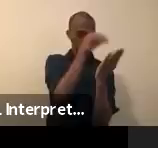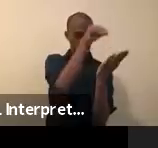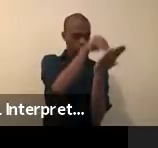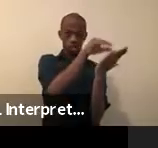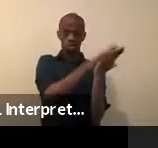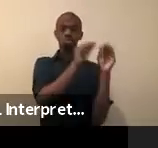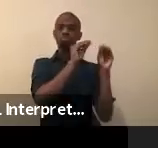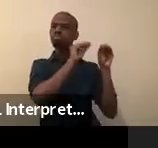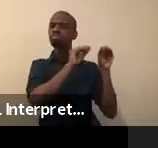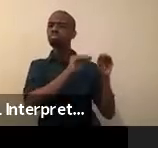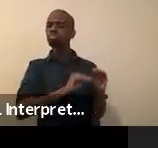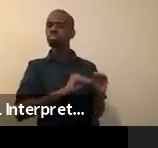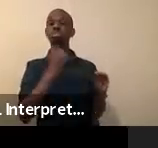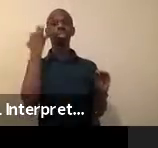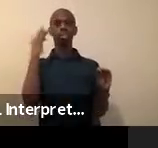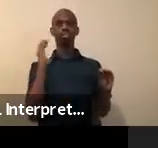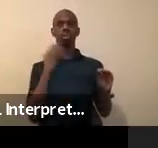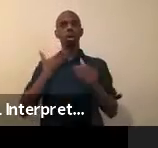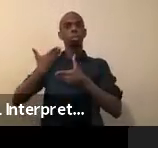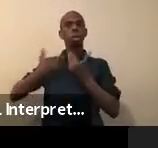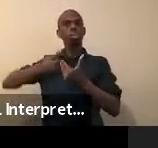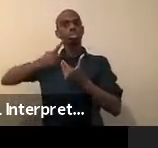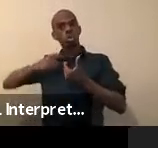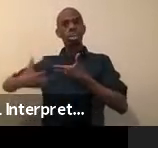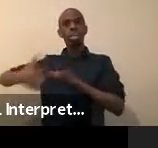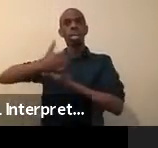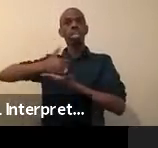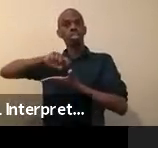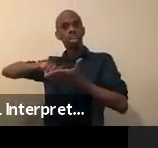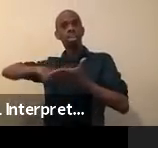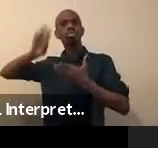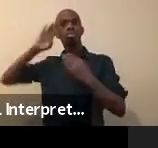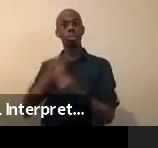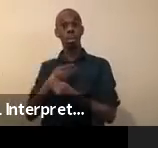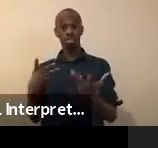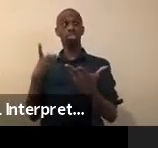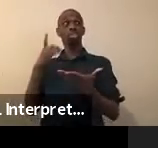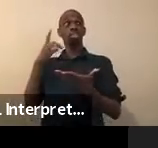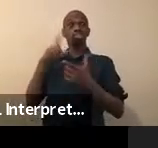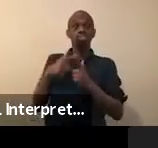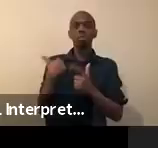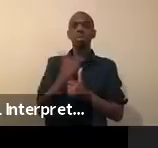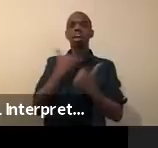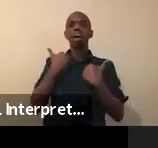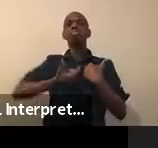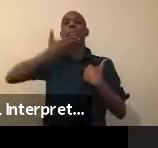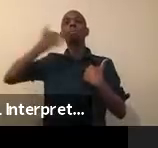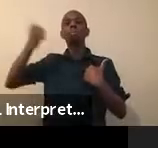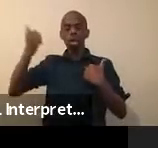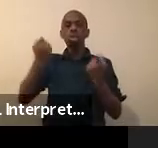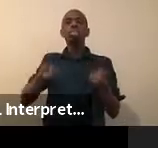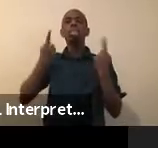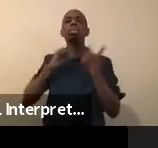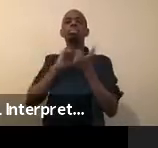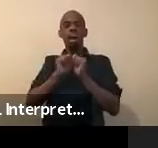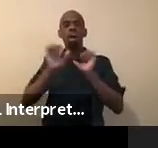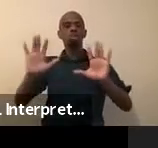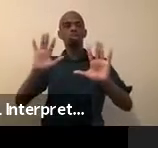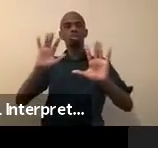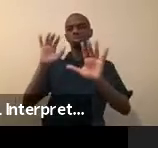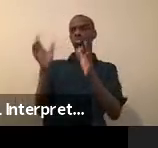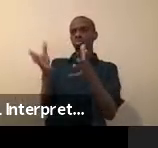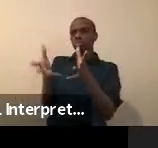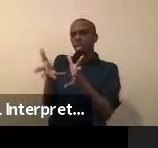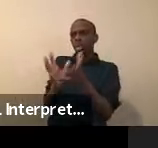and reporting methods, that we would have a better handle on how to address racial violence. And so,